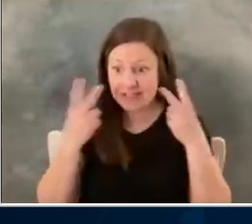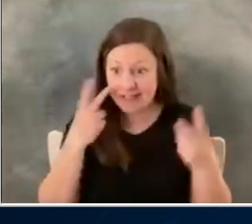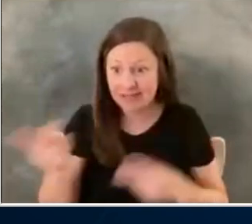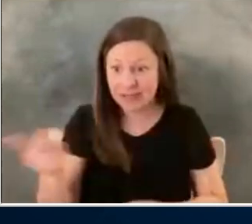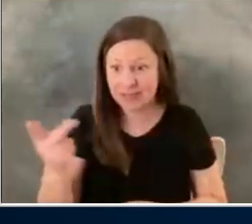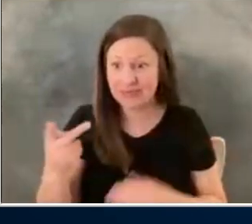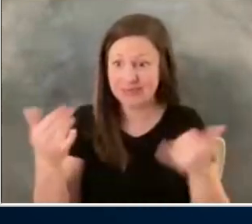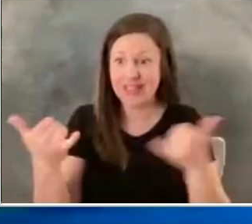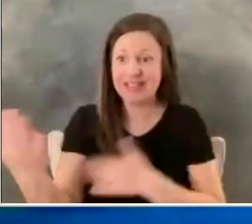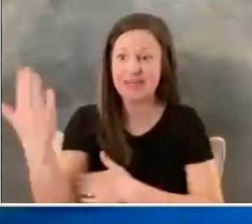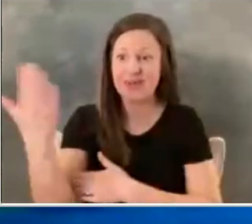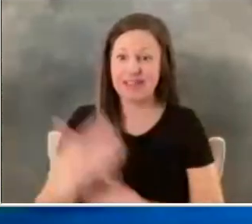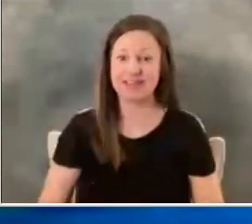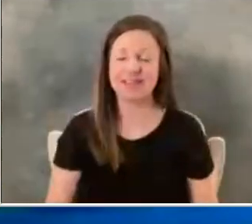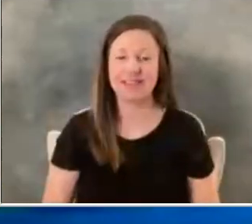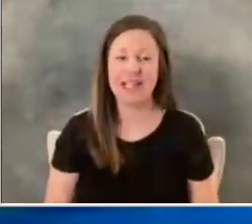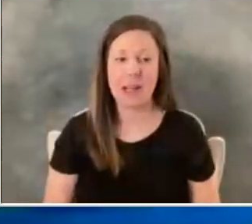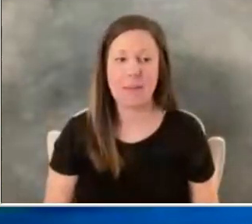with us?